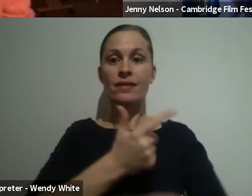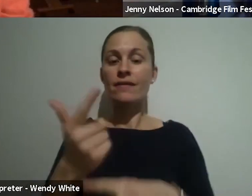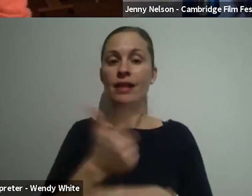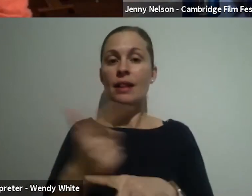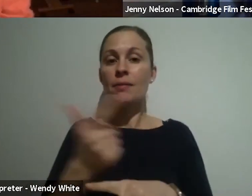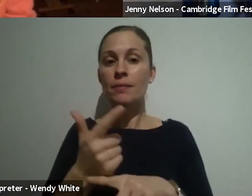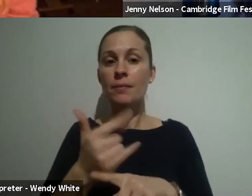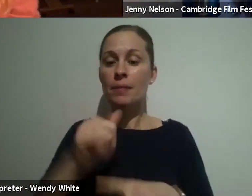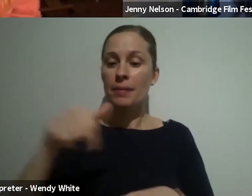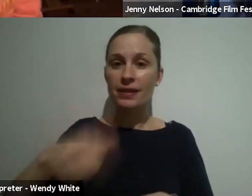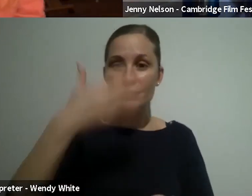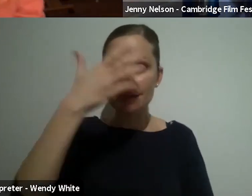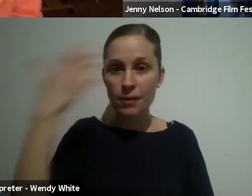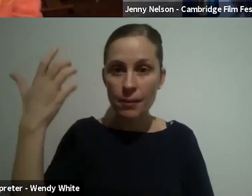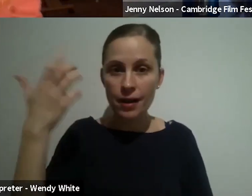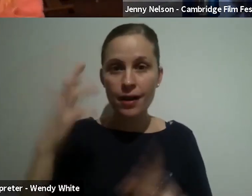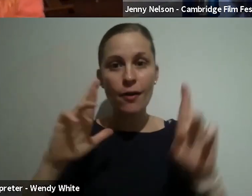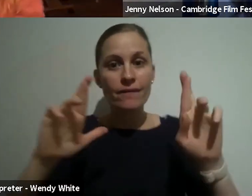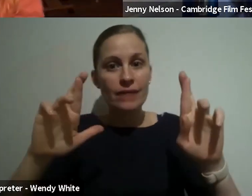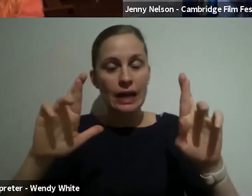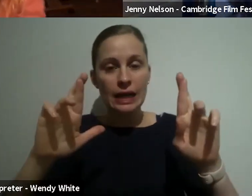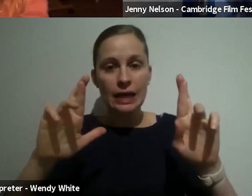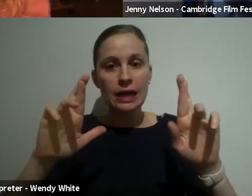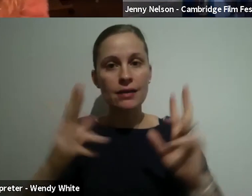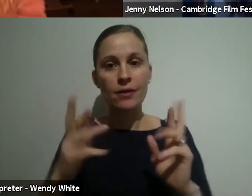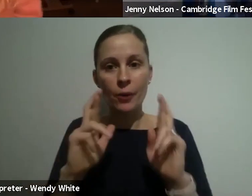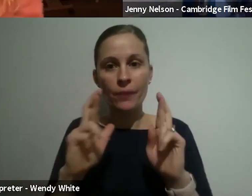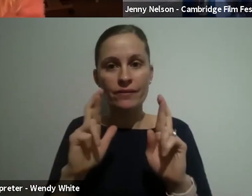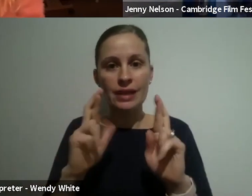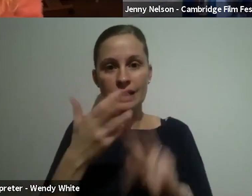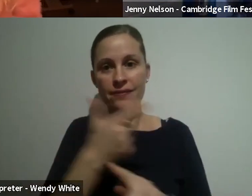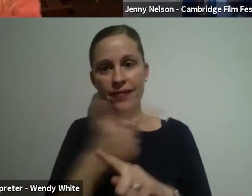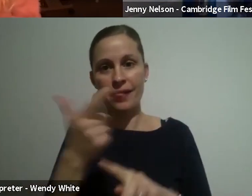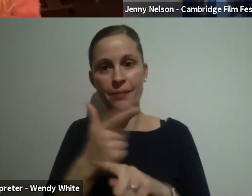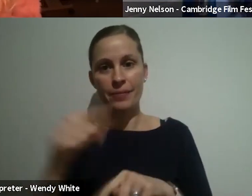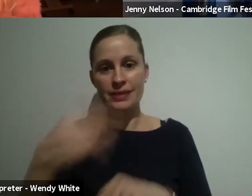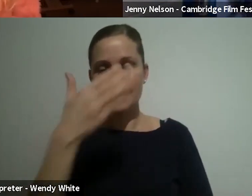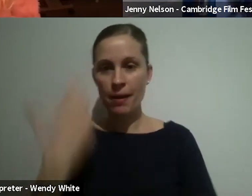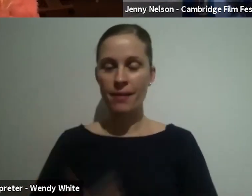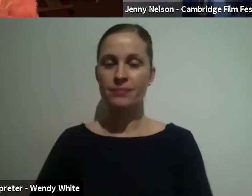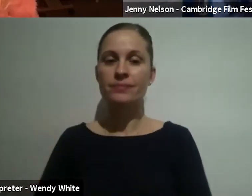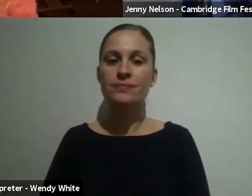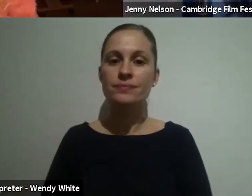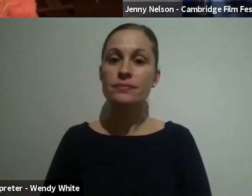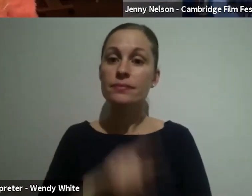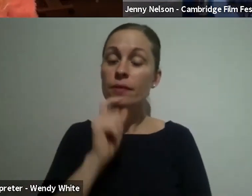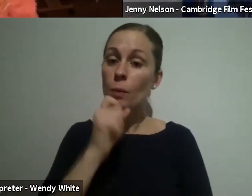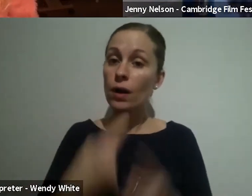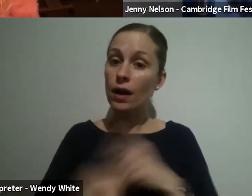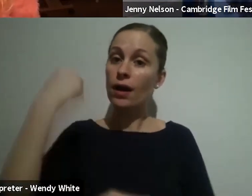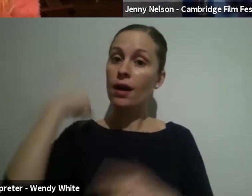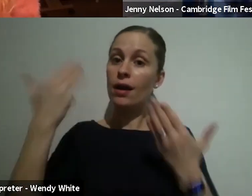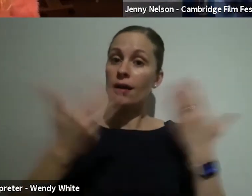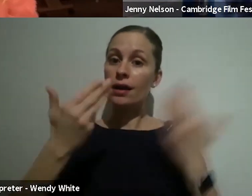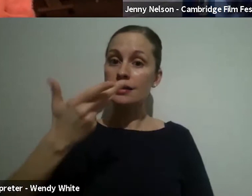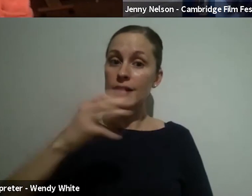know if this summer, hopefully we have our fingers crossed. And would that be set in the 1990s or set